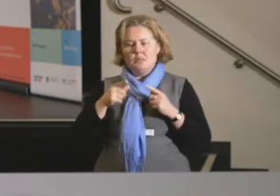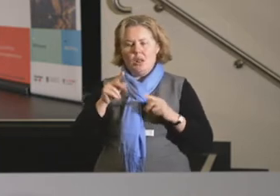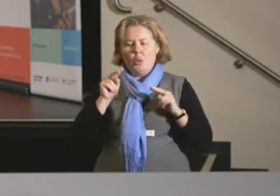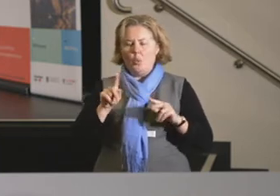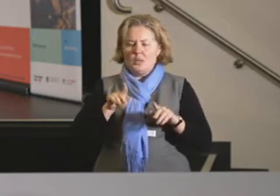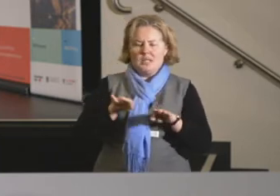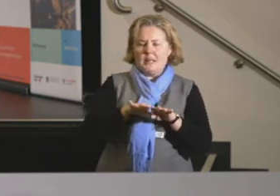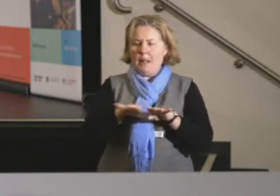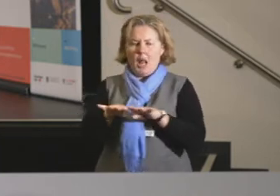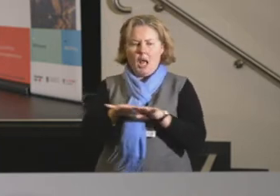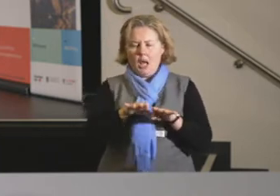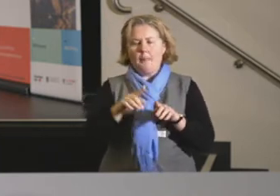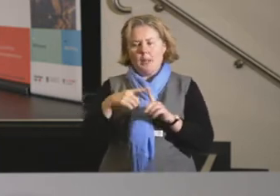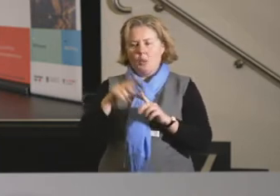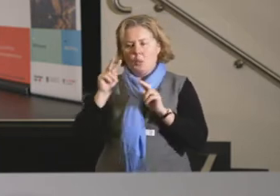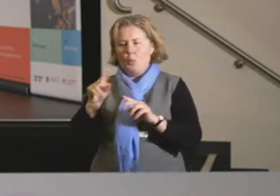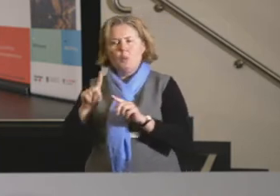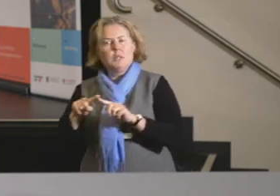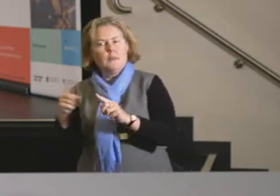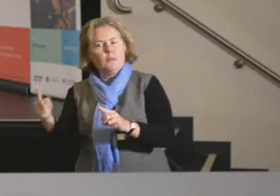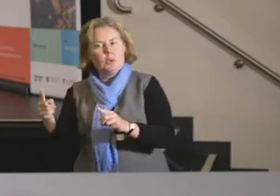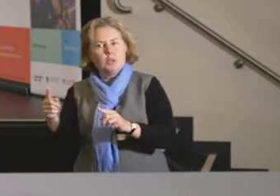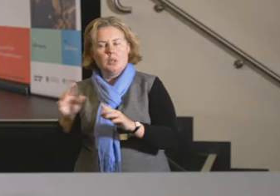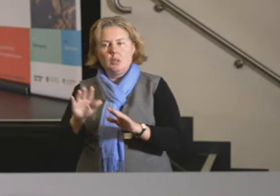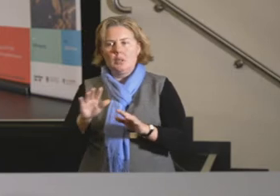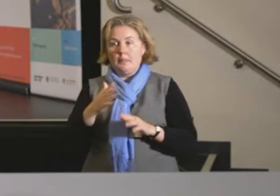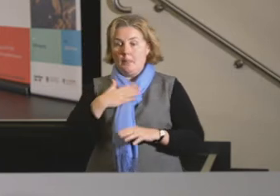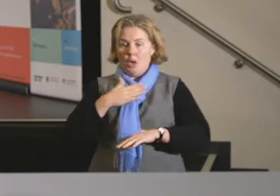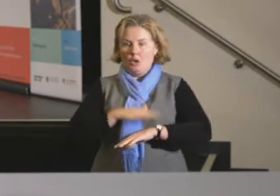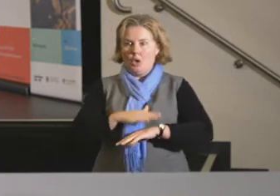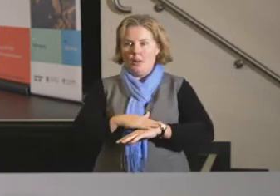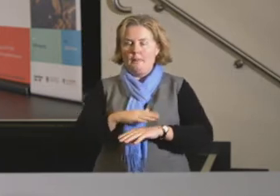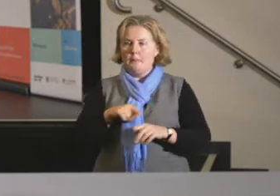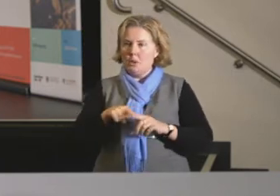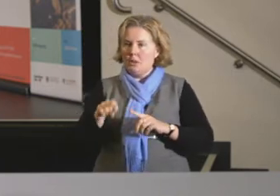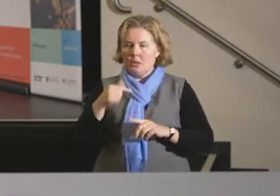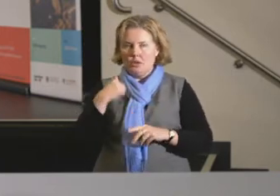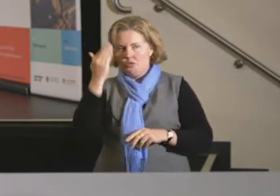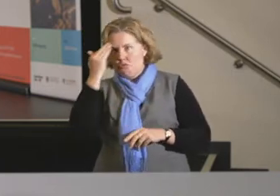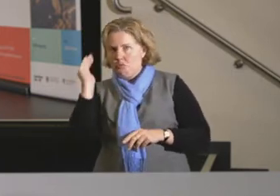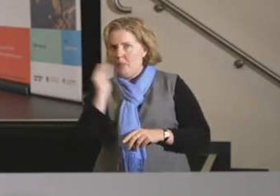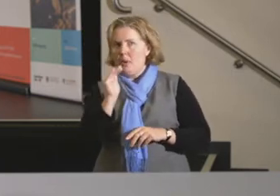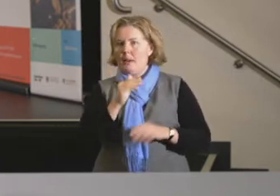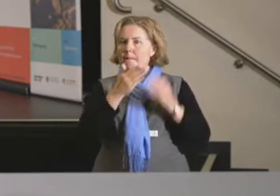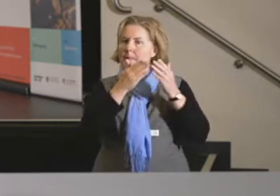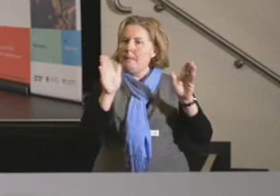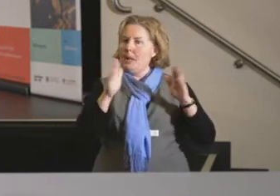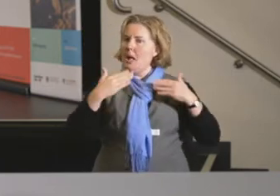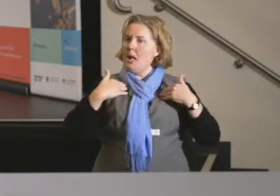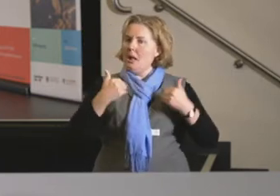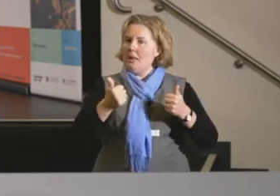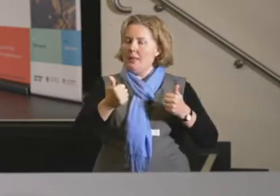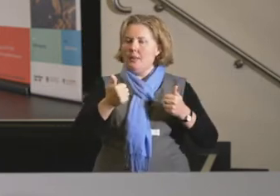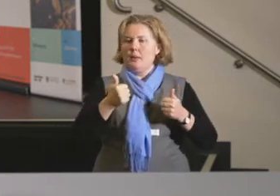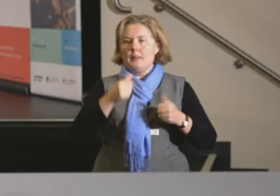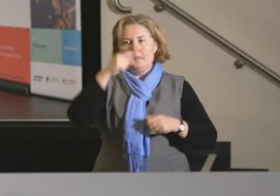my day job, I spend a lot of my time trying to remind public health officials in different countries that not all LGBTI